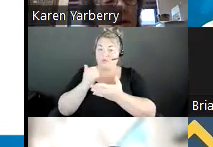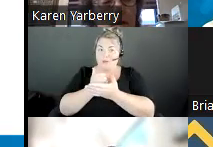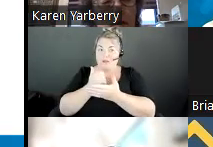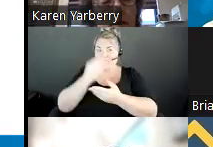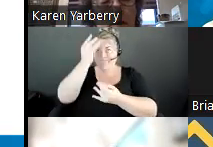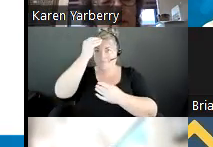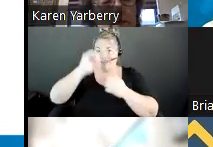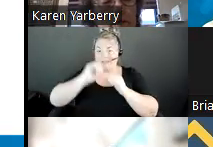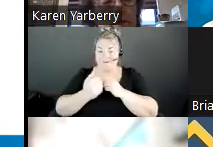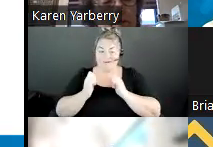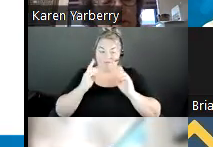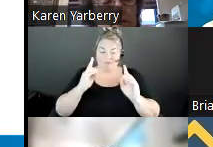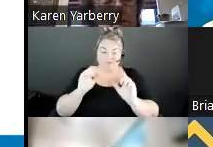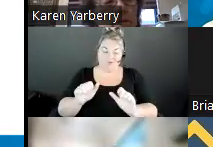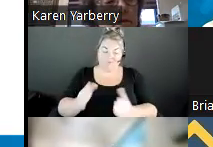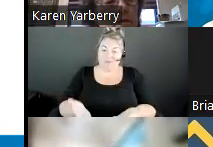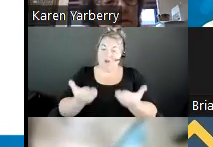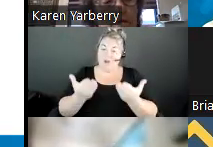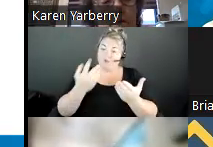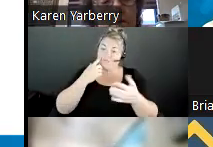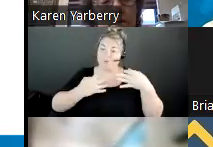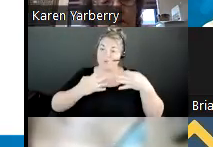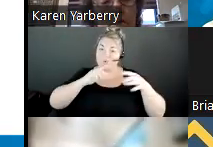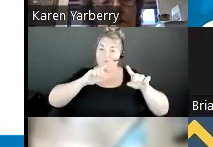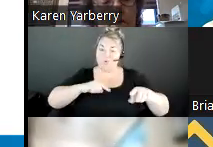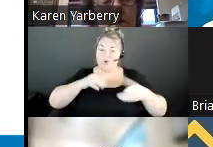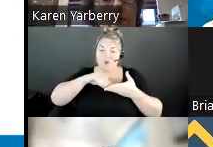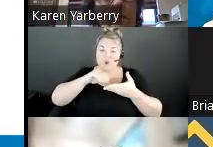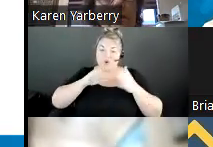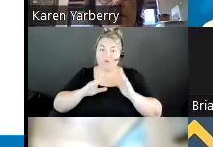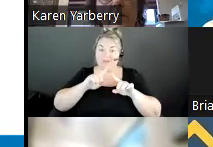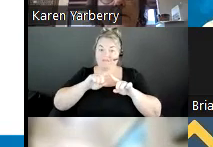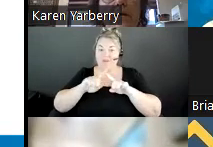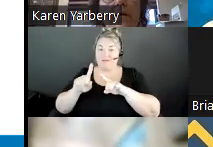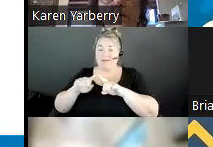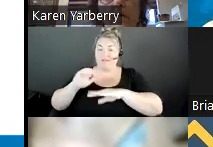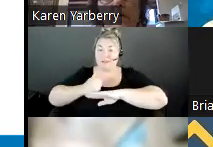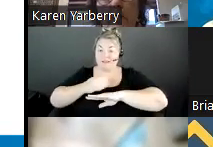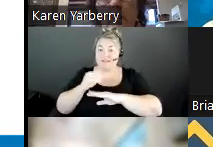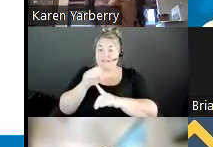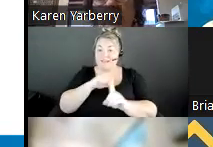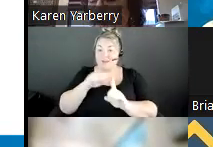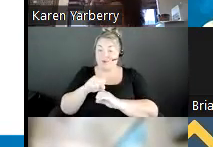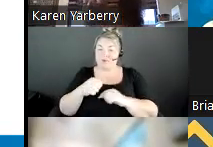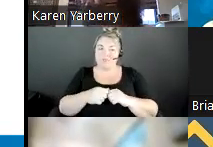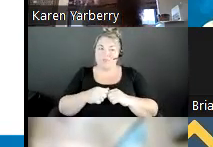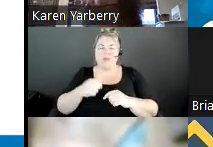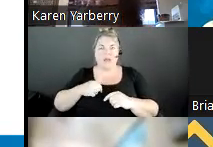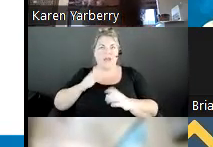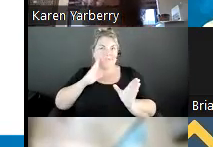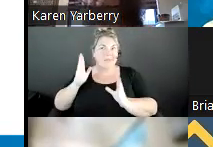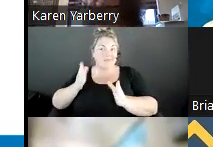the education could be offered to court-ordered learners in various settings and scenarios. I was going to